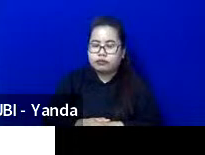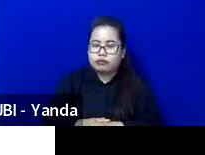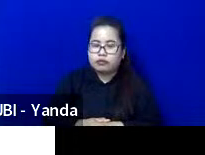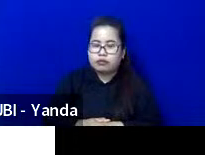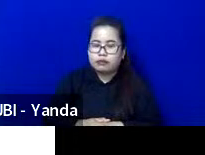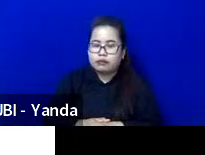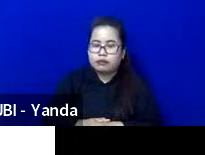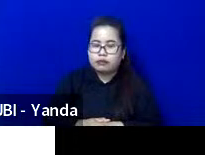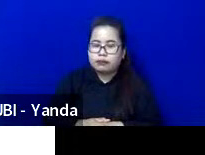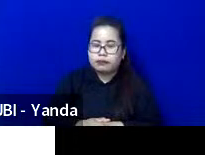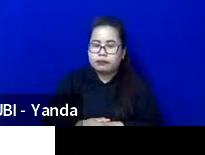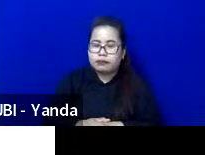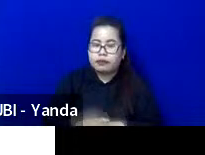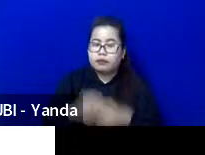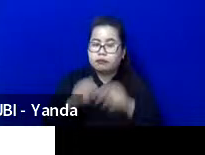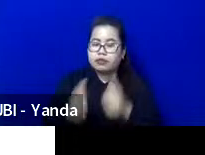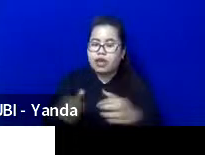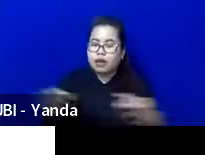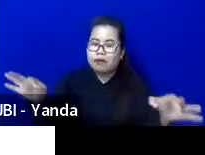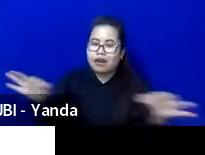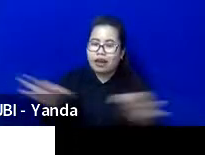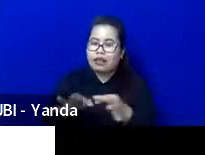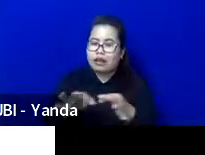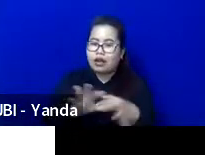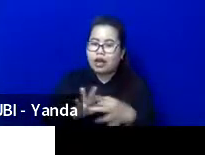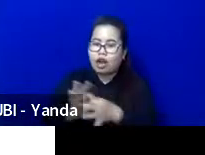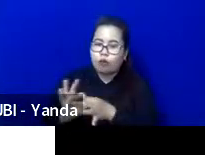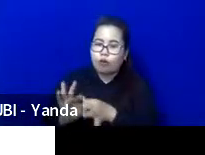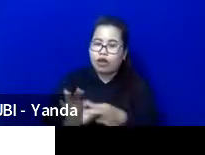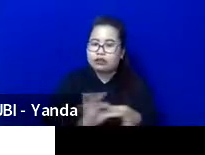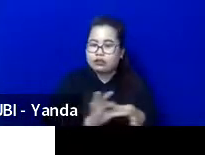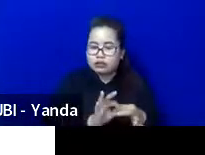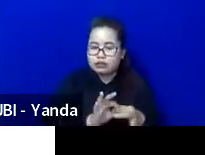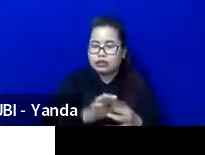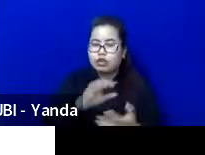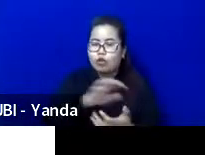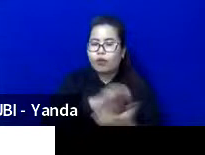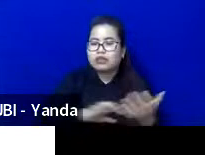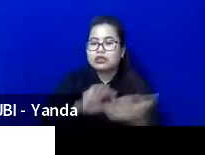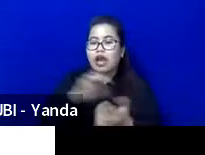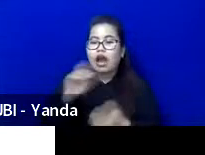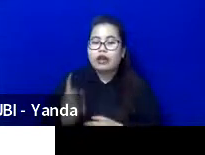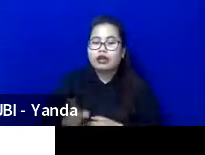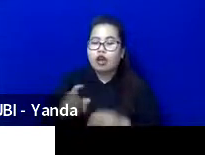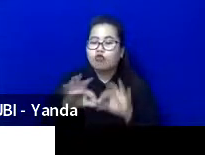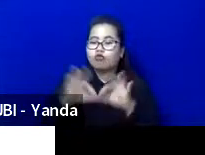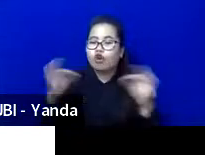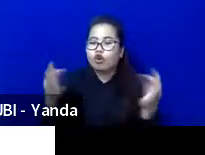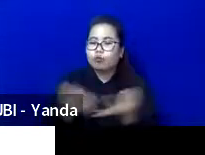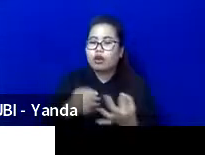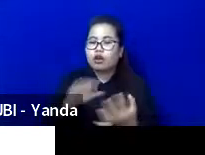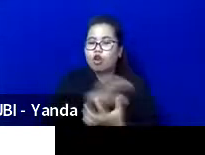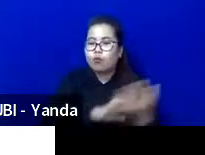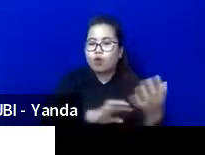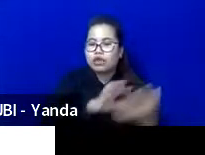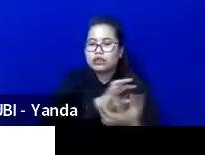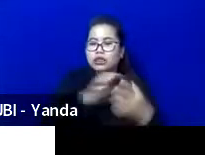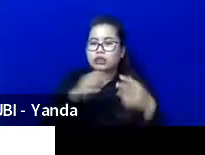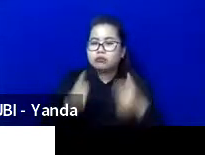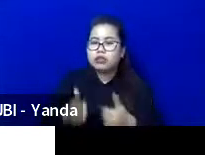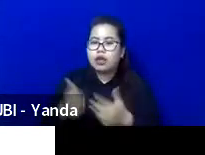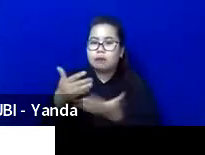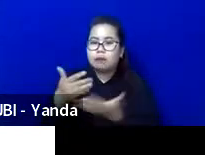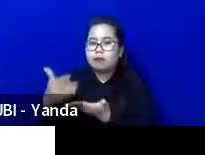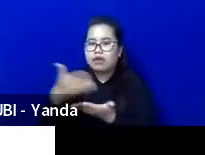learning approaches where we're sharing expertise, sharing problem identification and responsibility